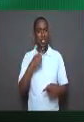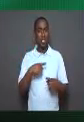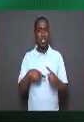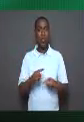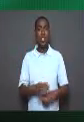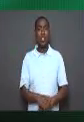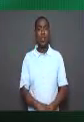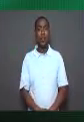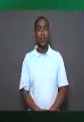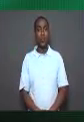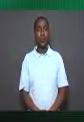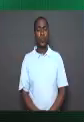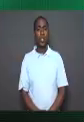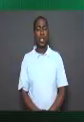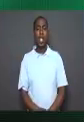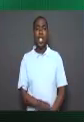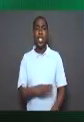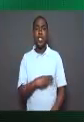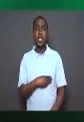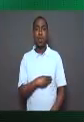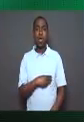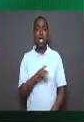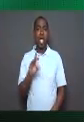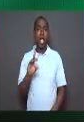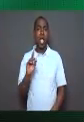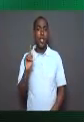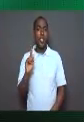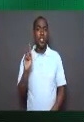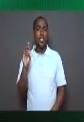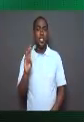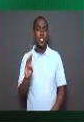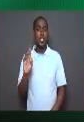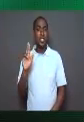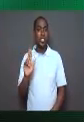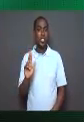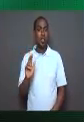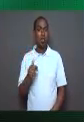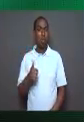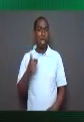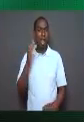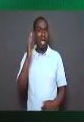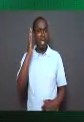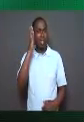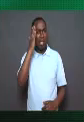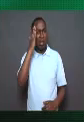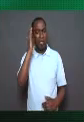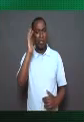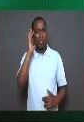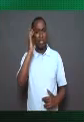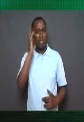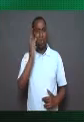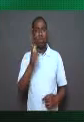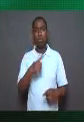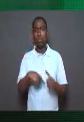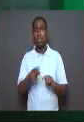cancer. Lung cancer is the most well-known disease linked to